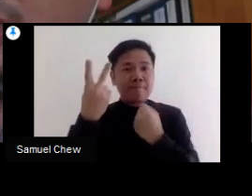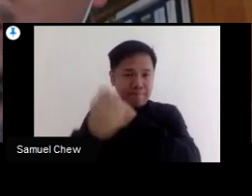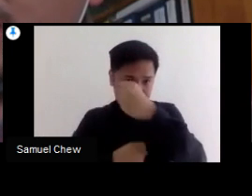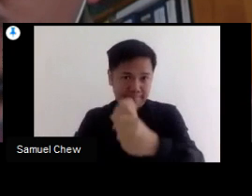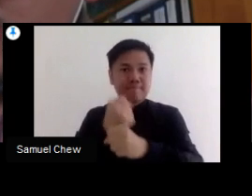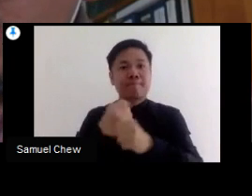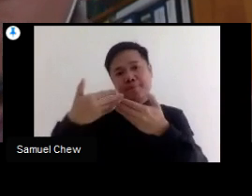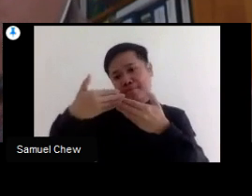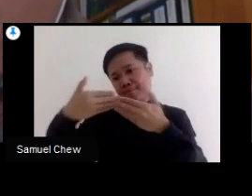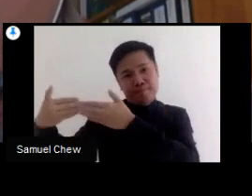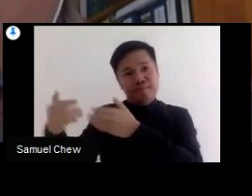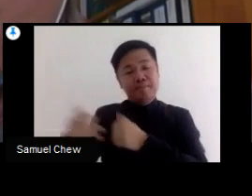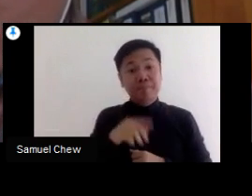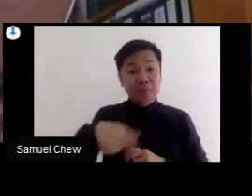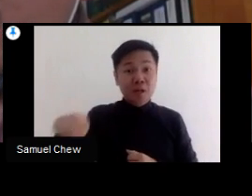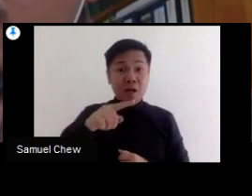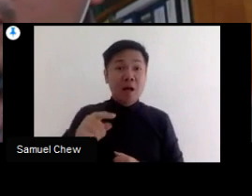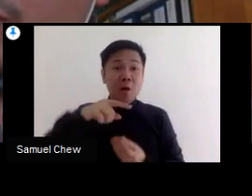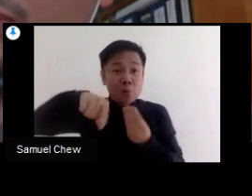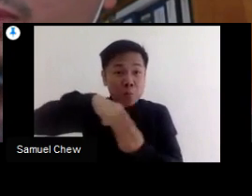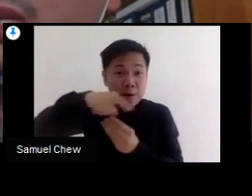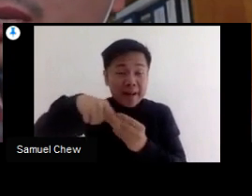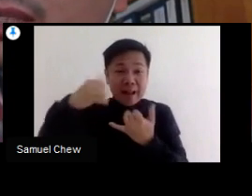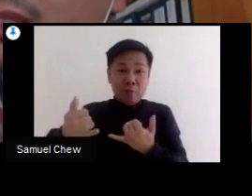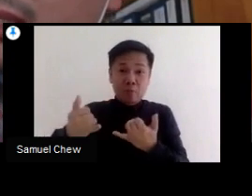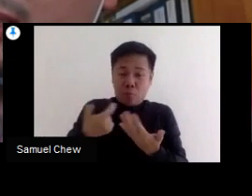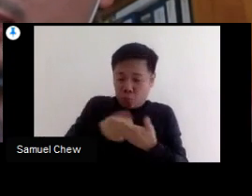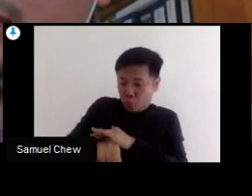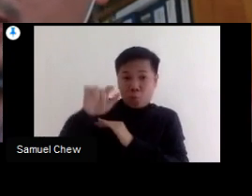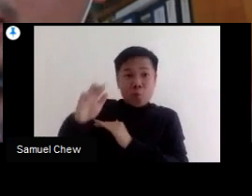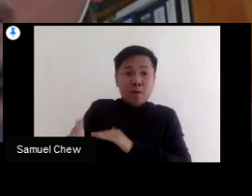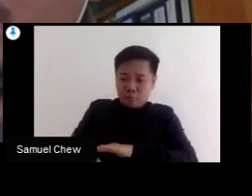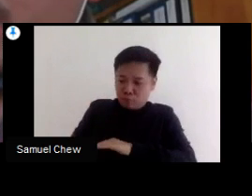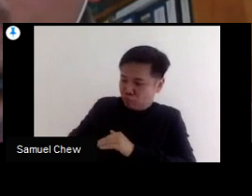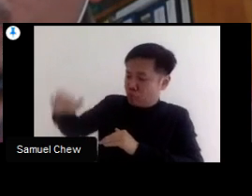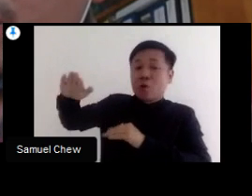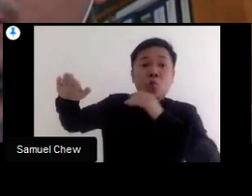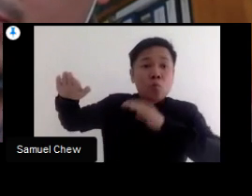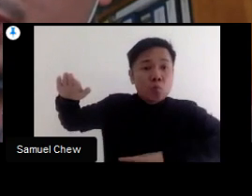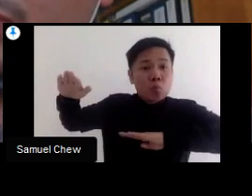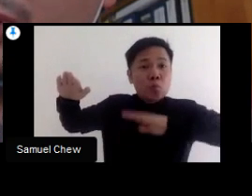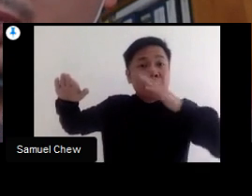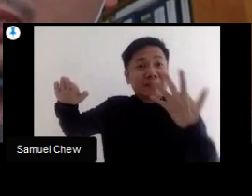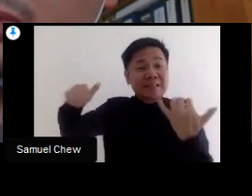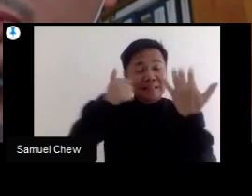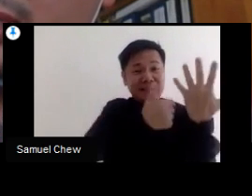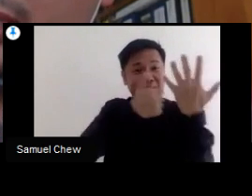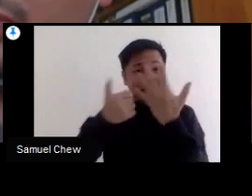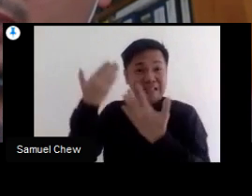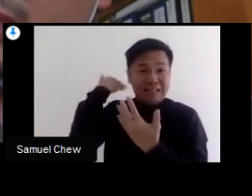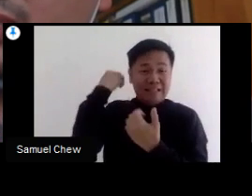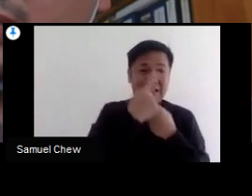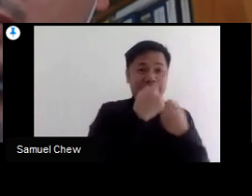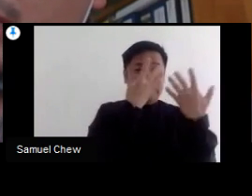Our average life expectancy at birth has significantly increased from 66 years in 1994 to 70.2